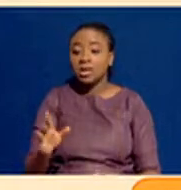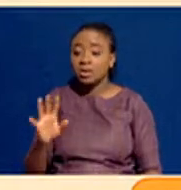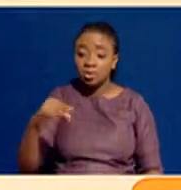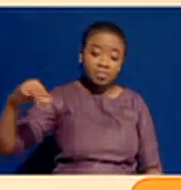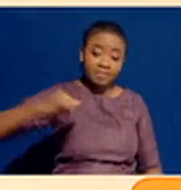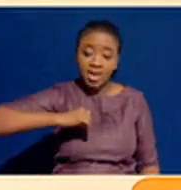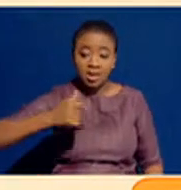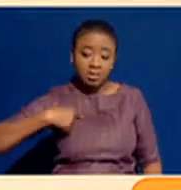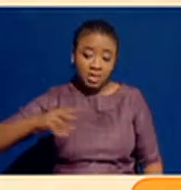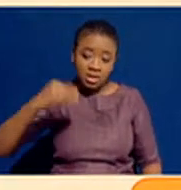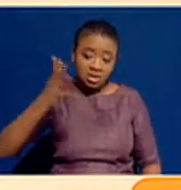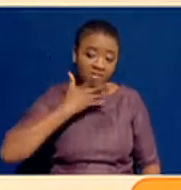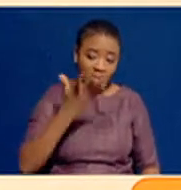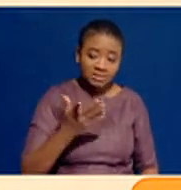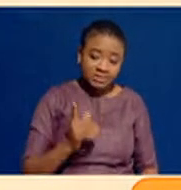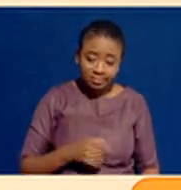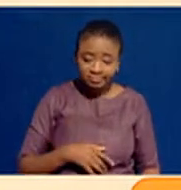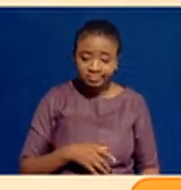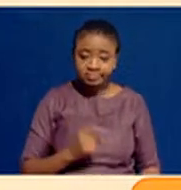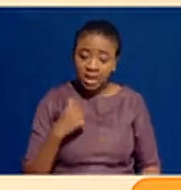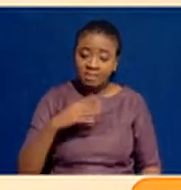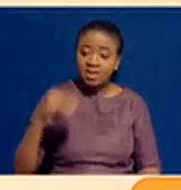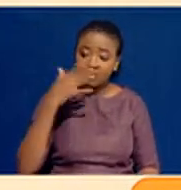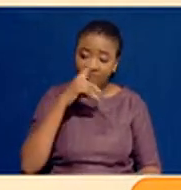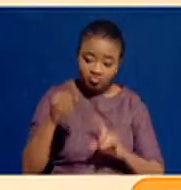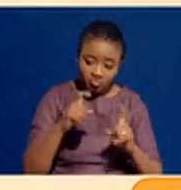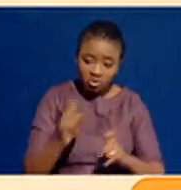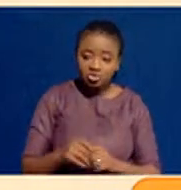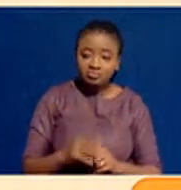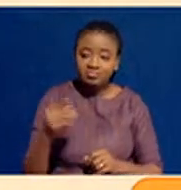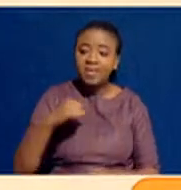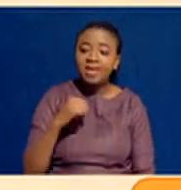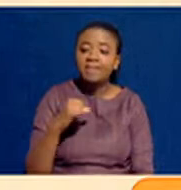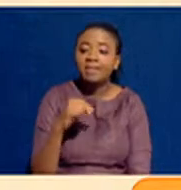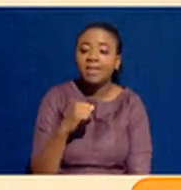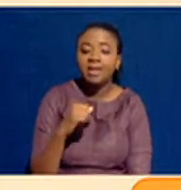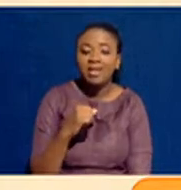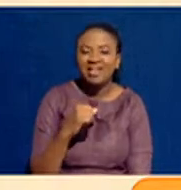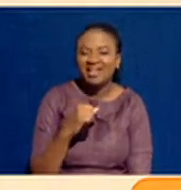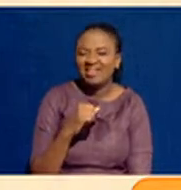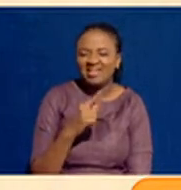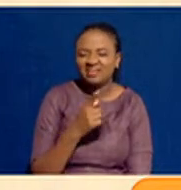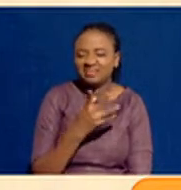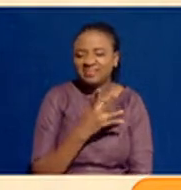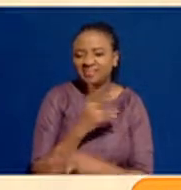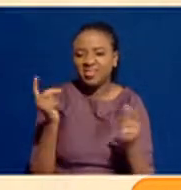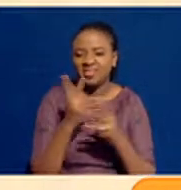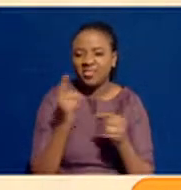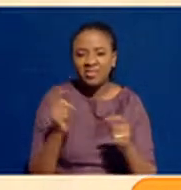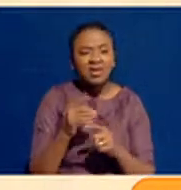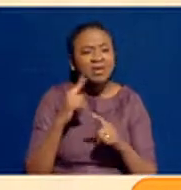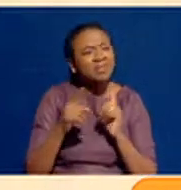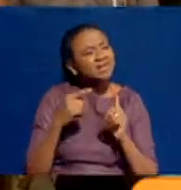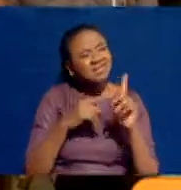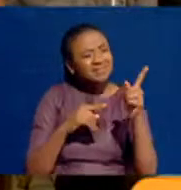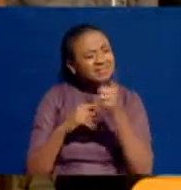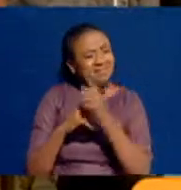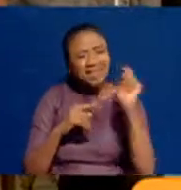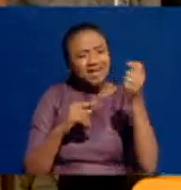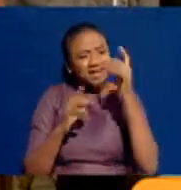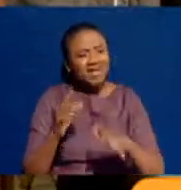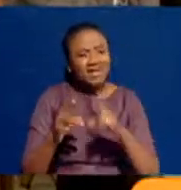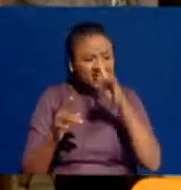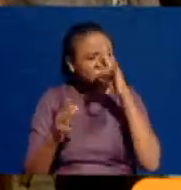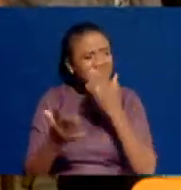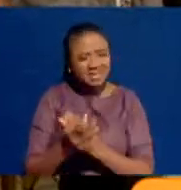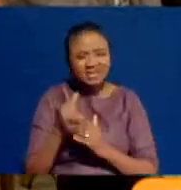you the questions, is a lie. And Kenyans like being conned, I don't know why. Even as we